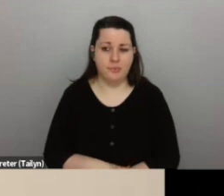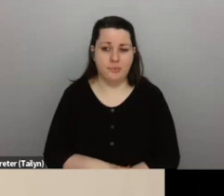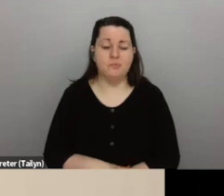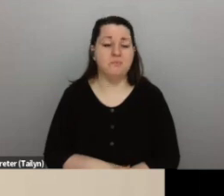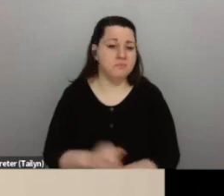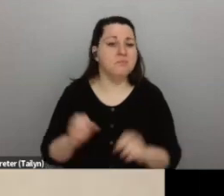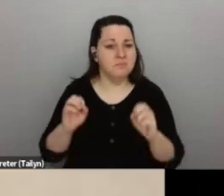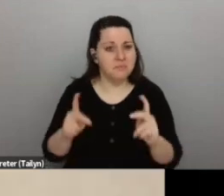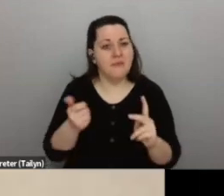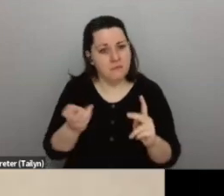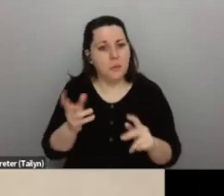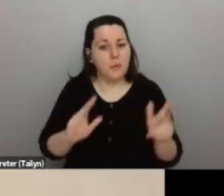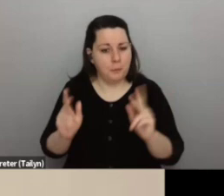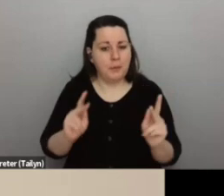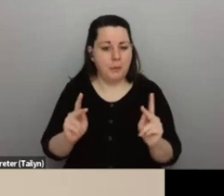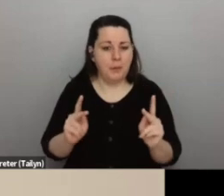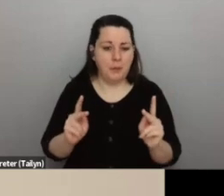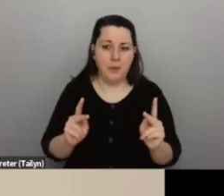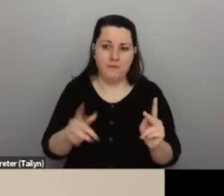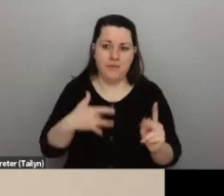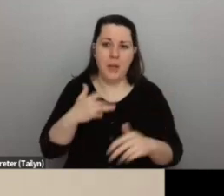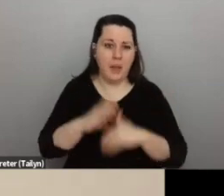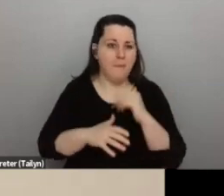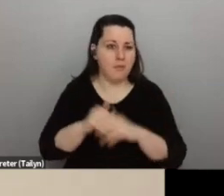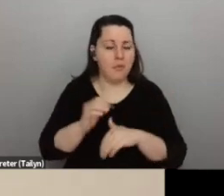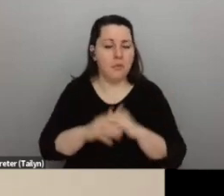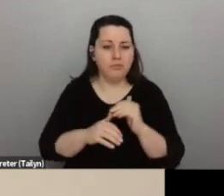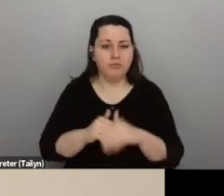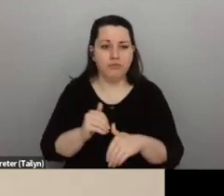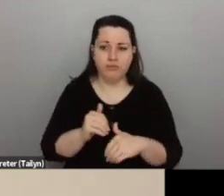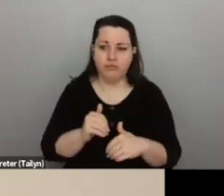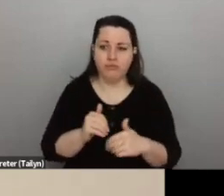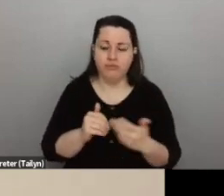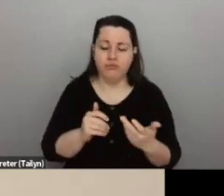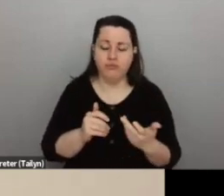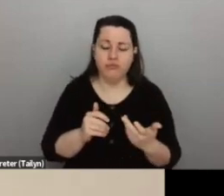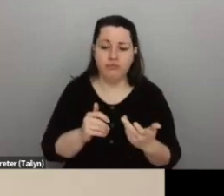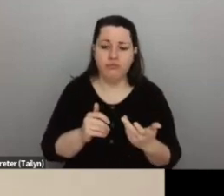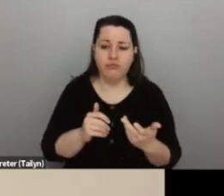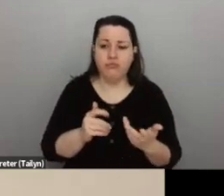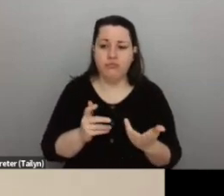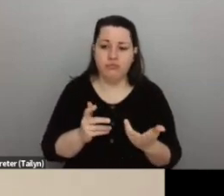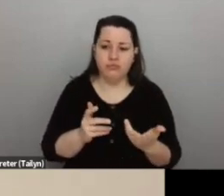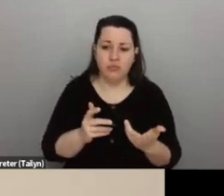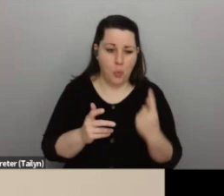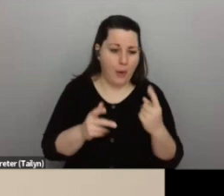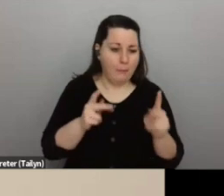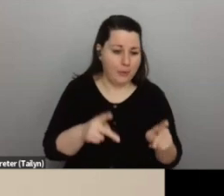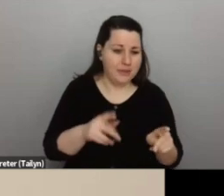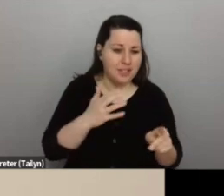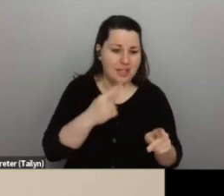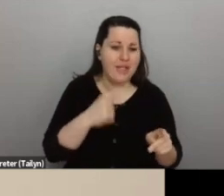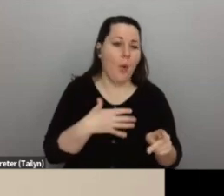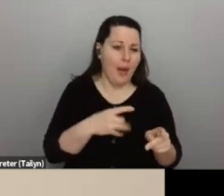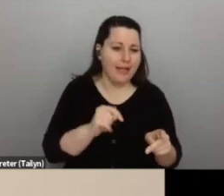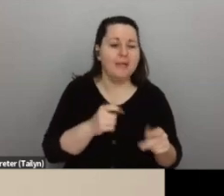Okay, there's definitely a few people that feel comfortable with theater design, and one person saying in the chat they like it,